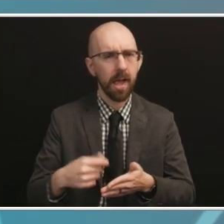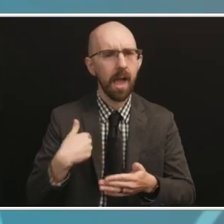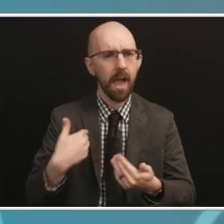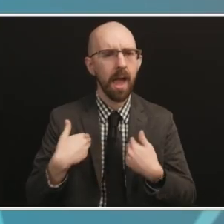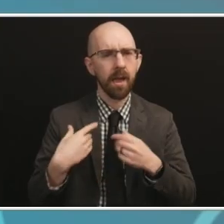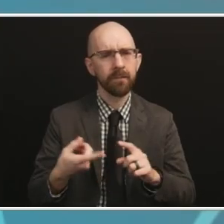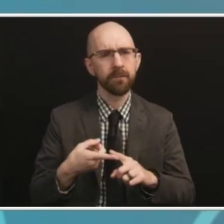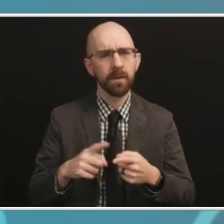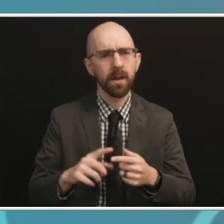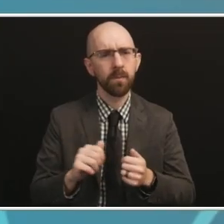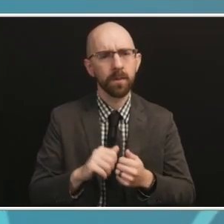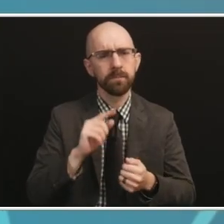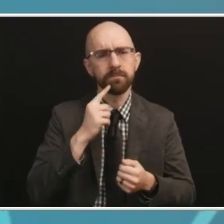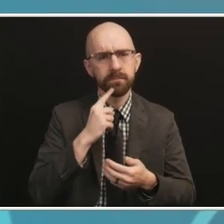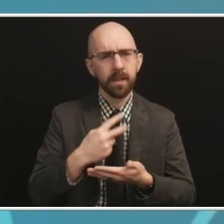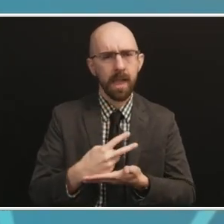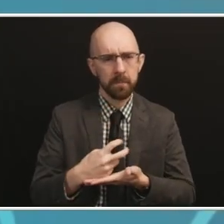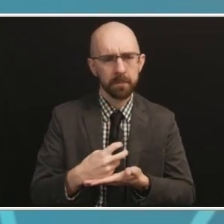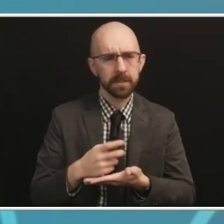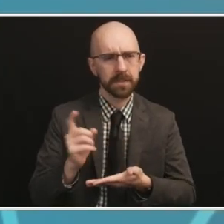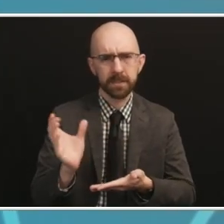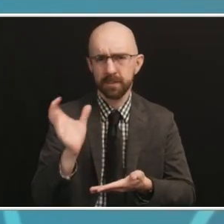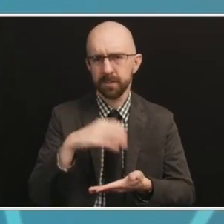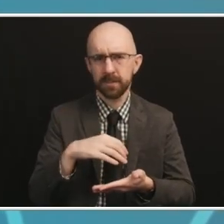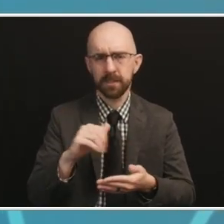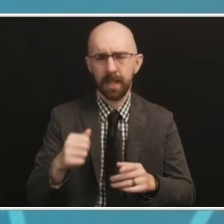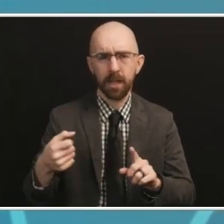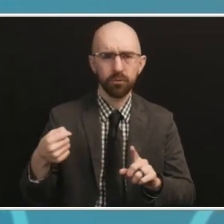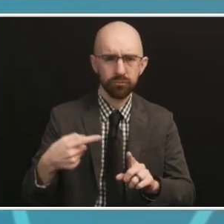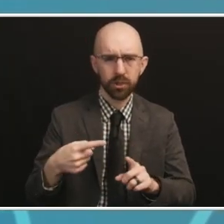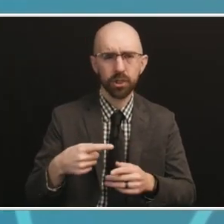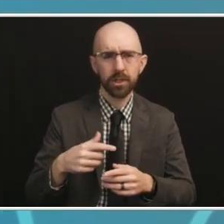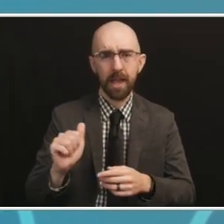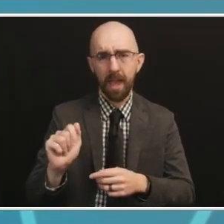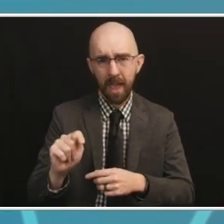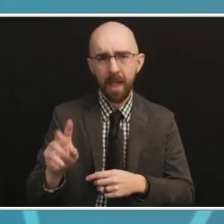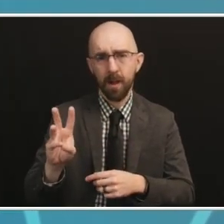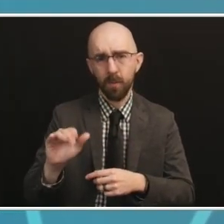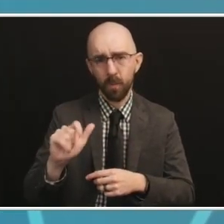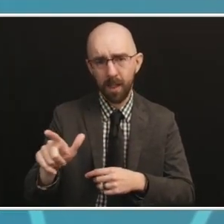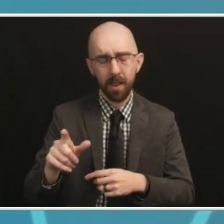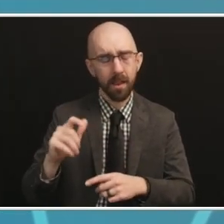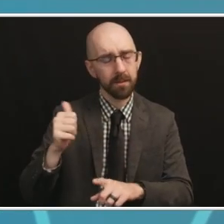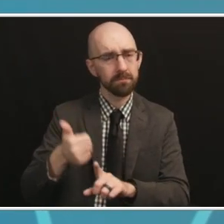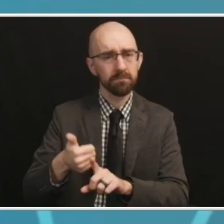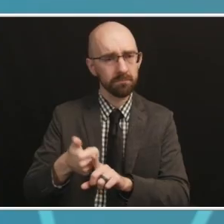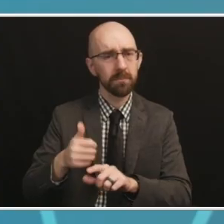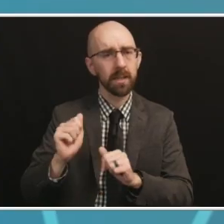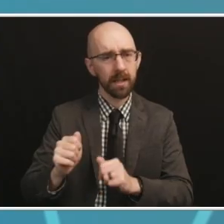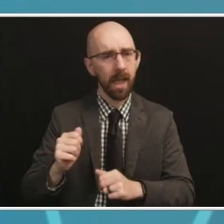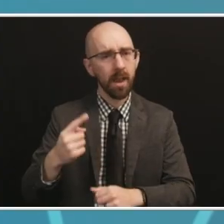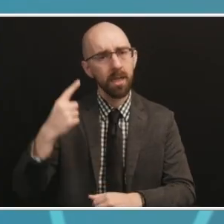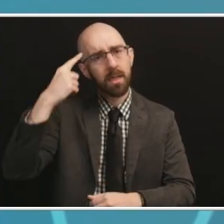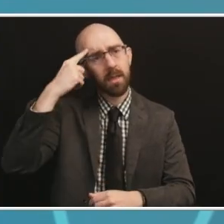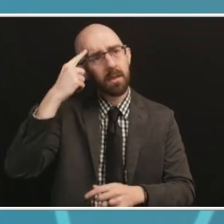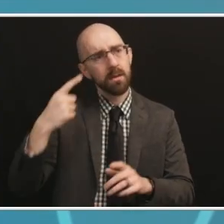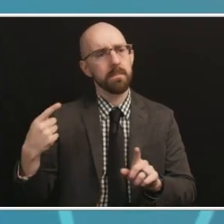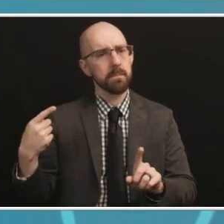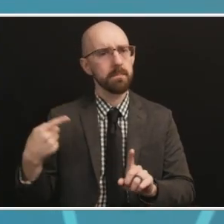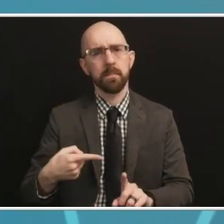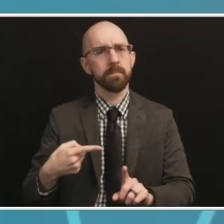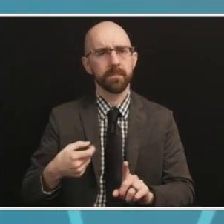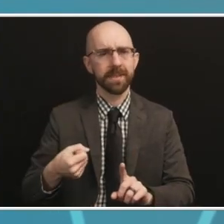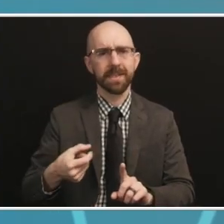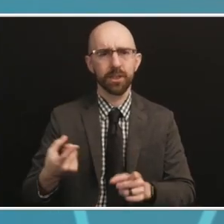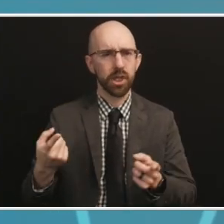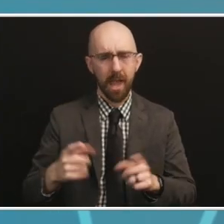severe epilepsy that bizarrely can trigger her seizures at will. So his friend can trigger her seizures at will. And he goes on